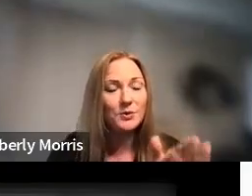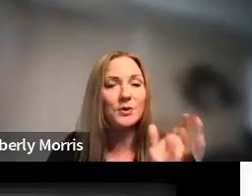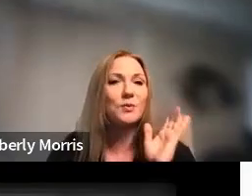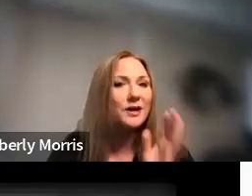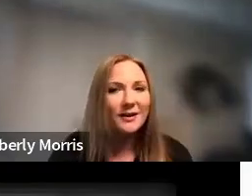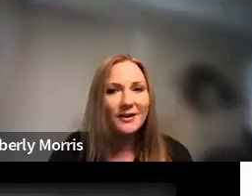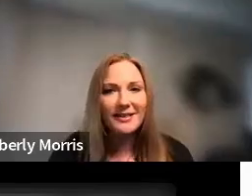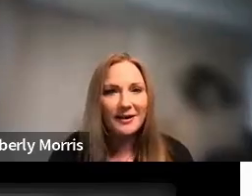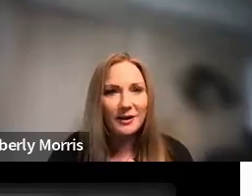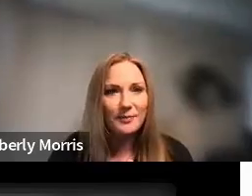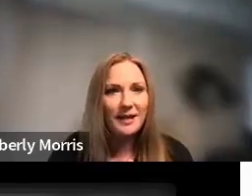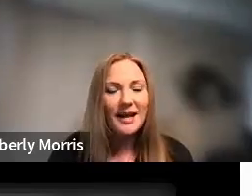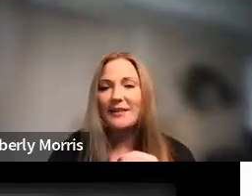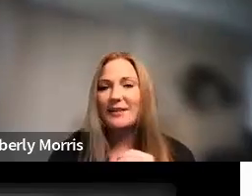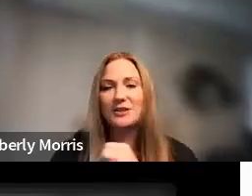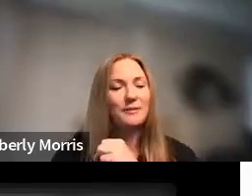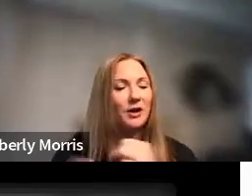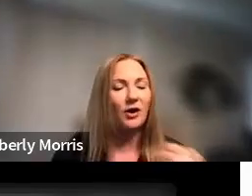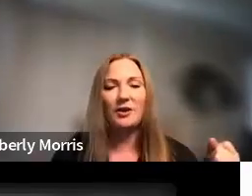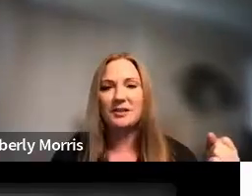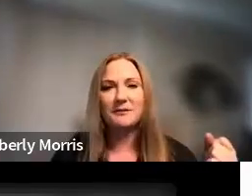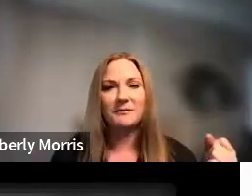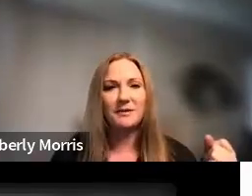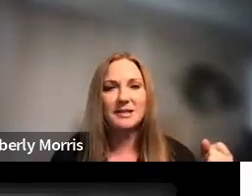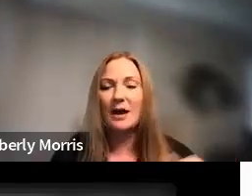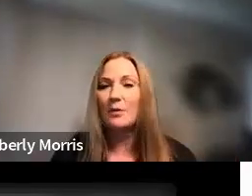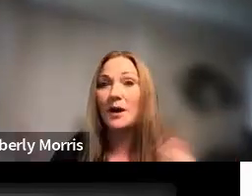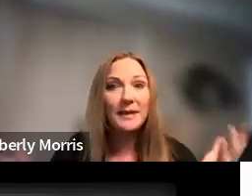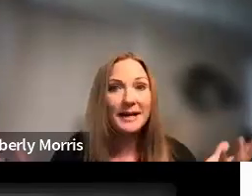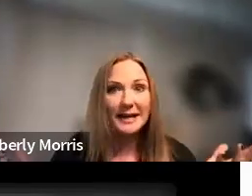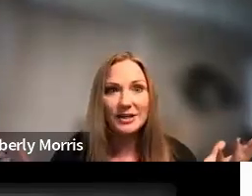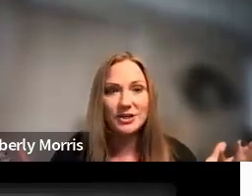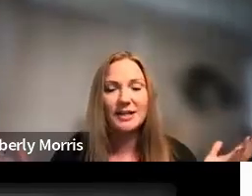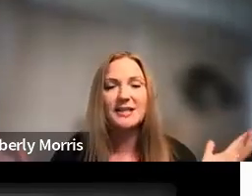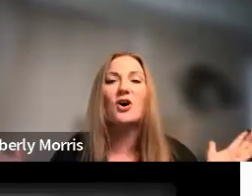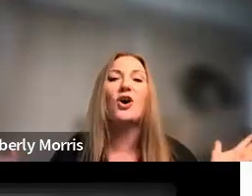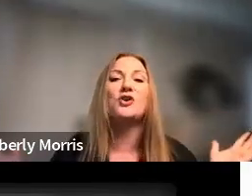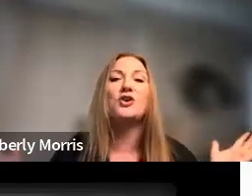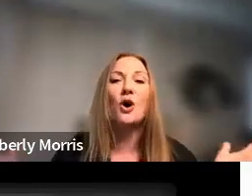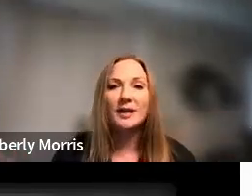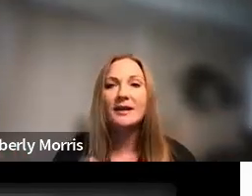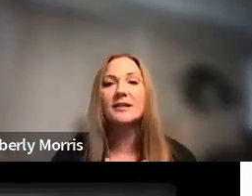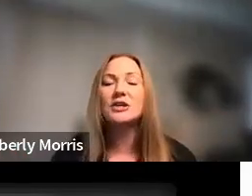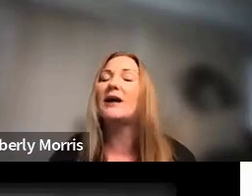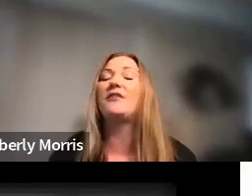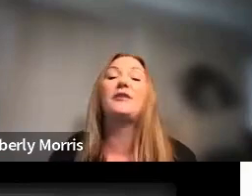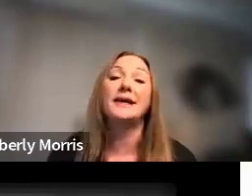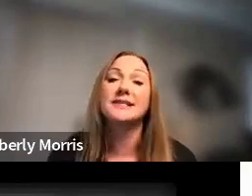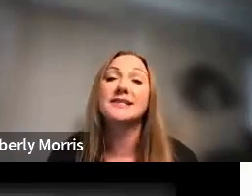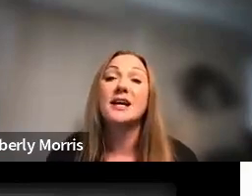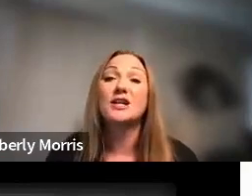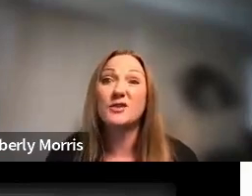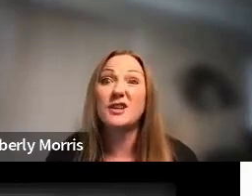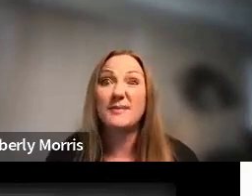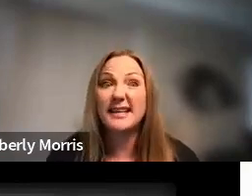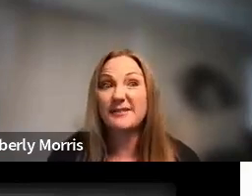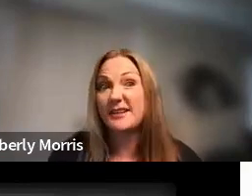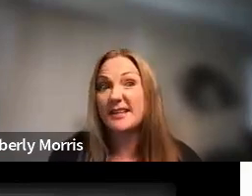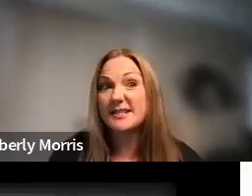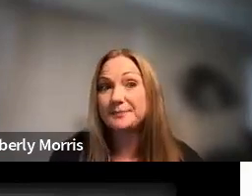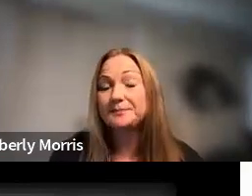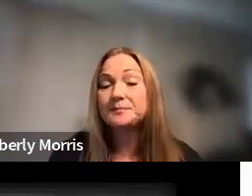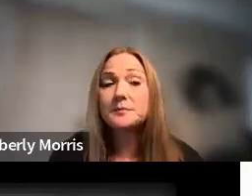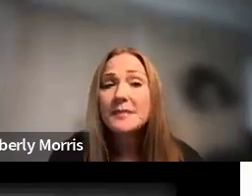to do or work on in therapy that's going to make all the difference, and not one medication. It's knowing the child the best to really